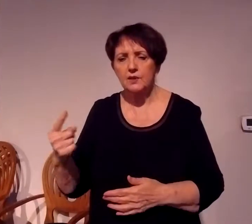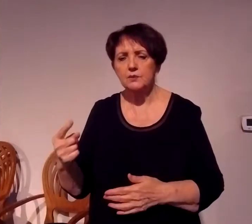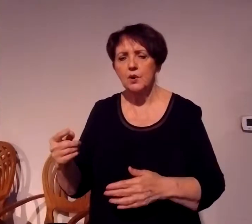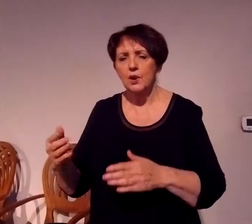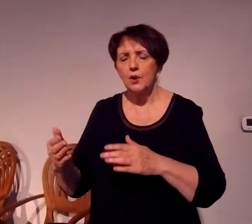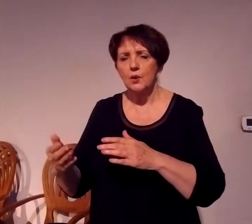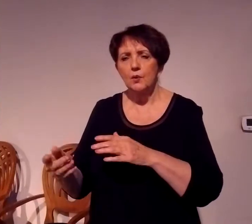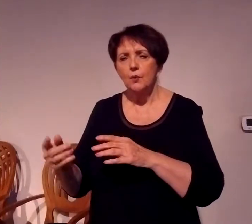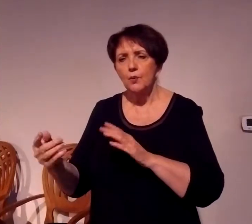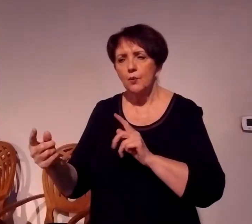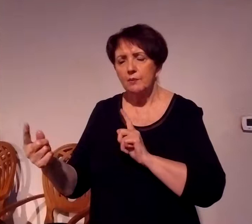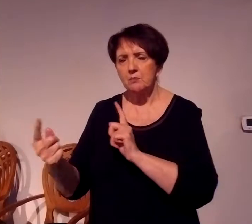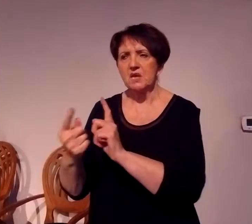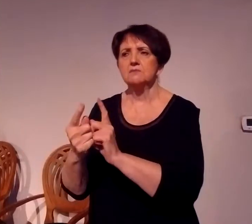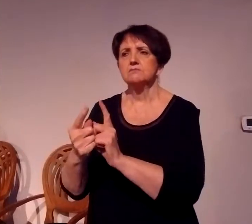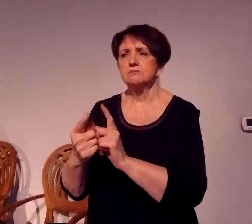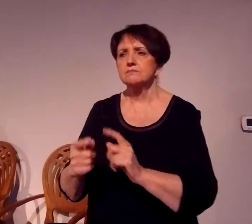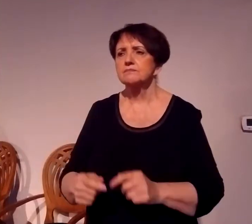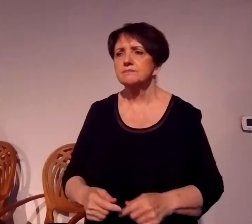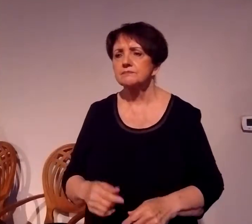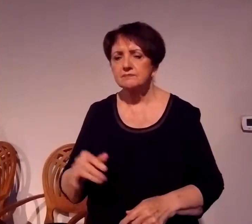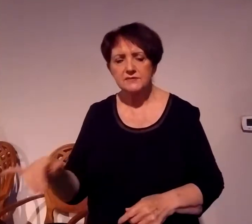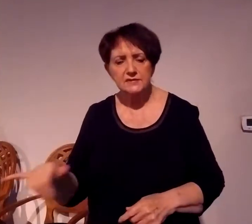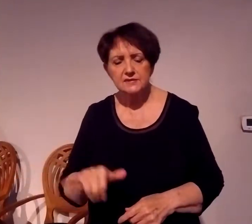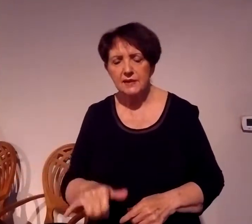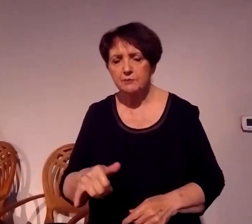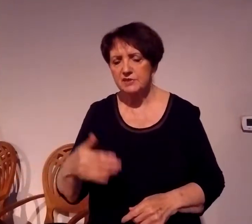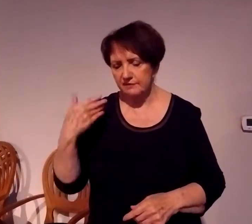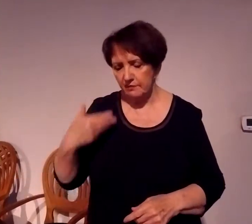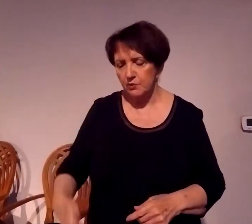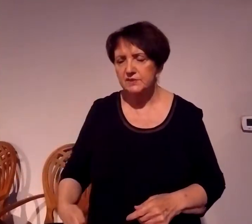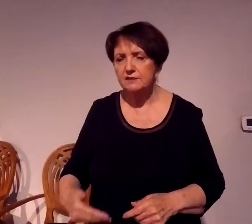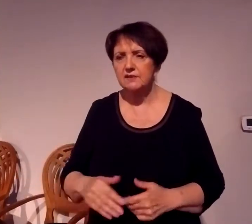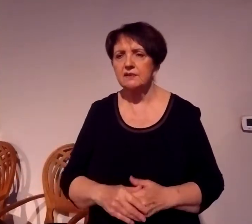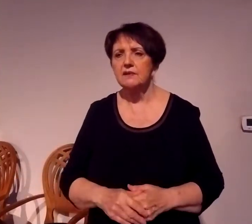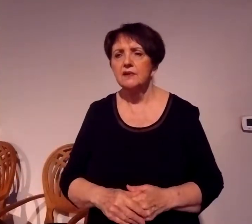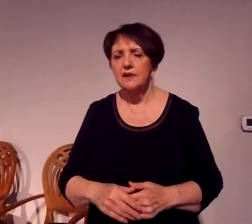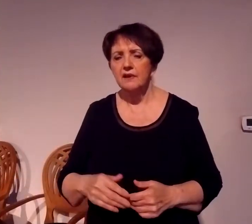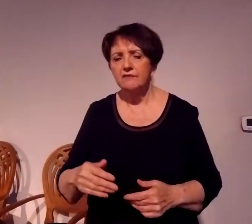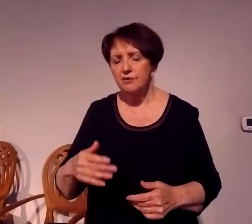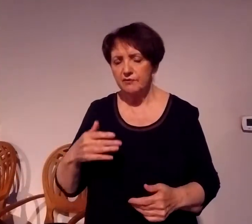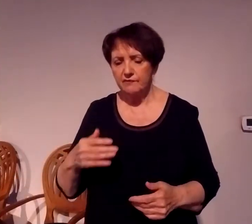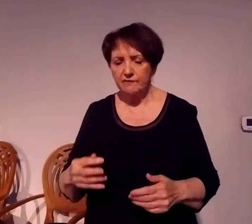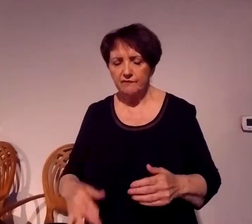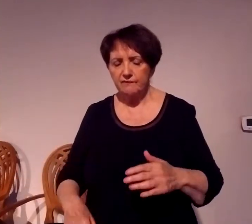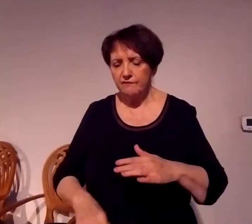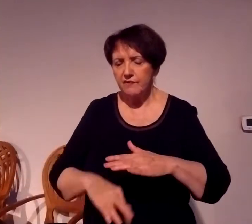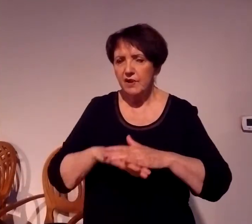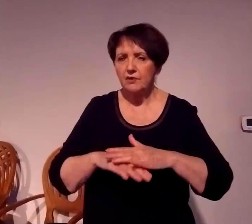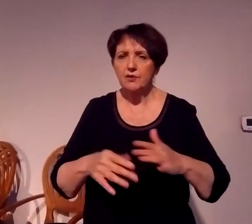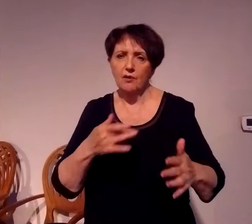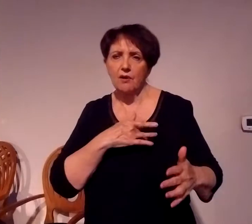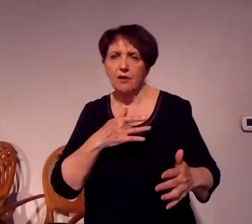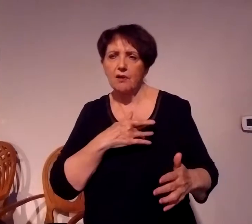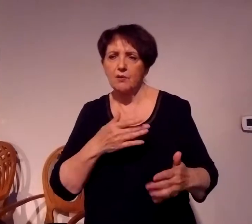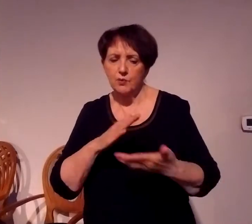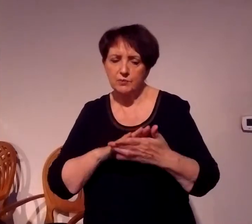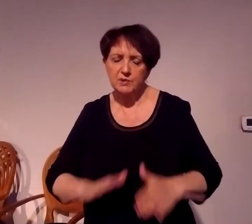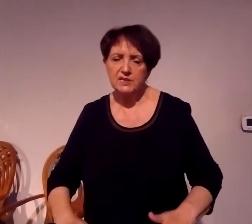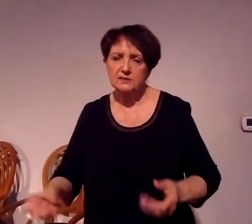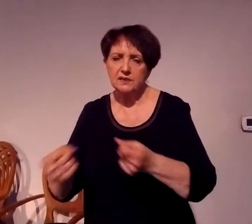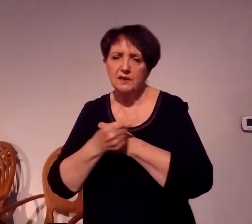ourselves. Heart science demonstrates that when we fill our hearts with feelings of love and appreciation for others, we radiate